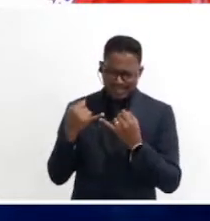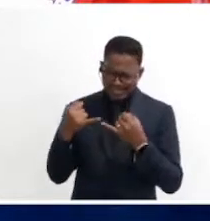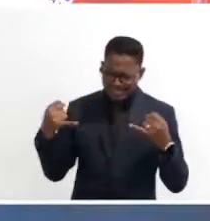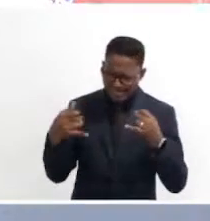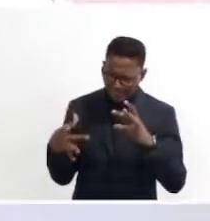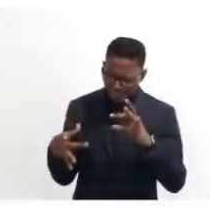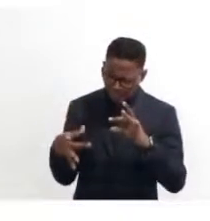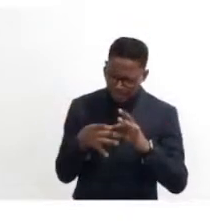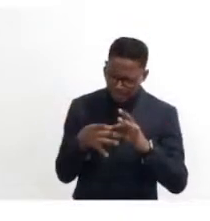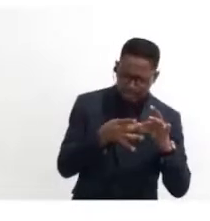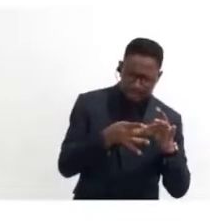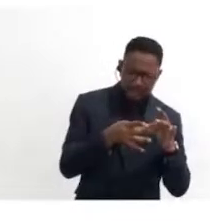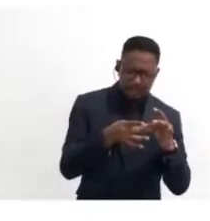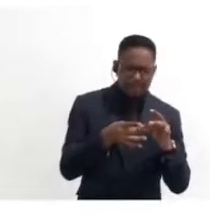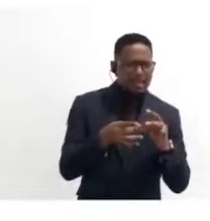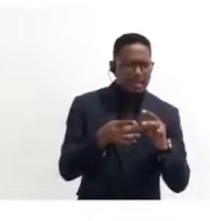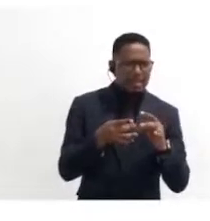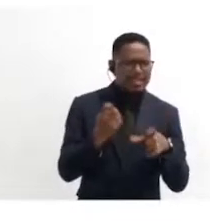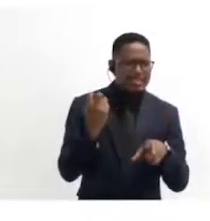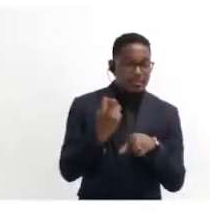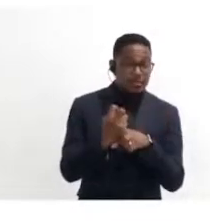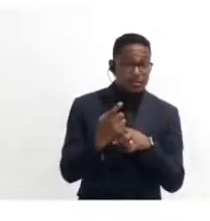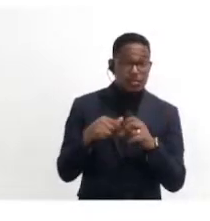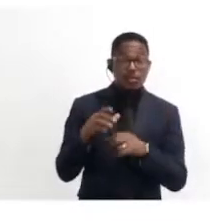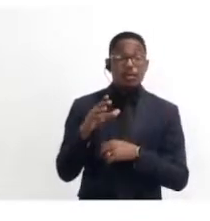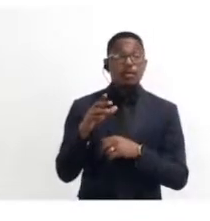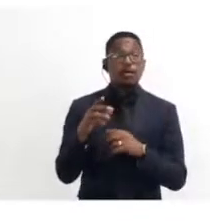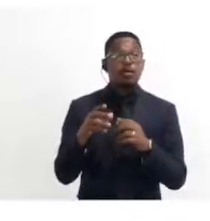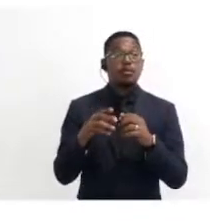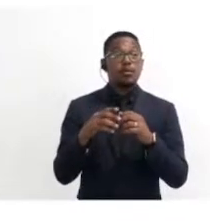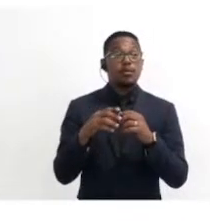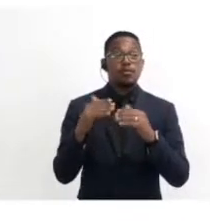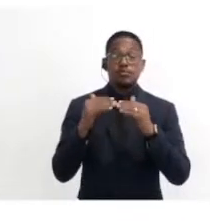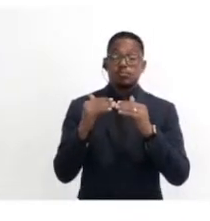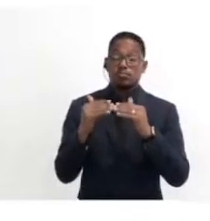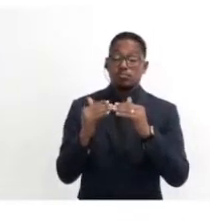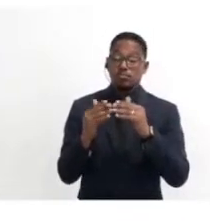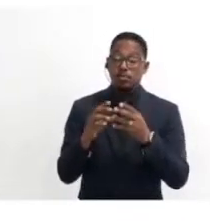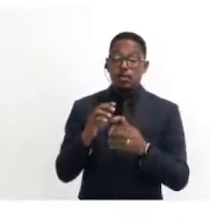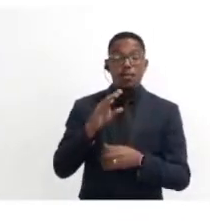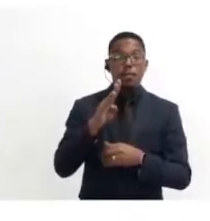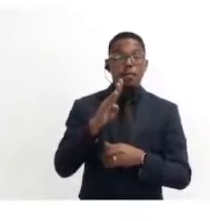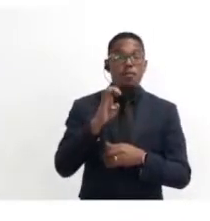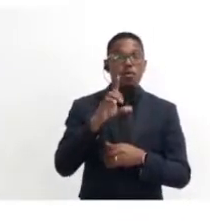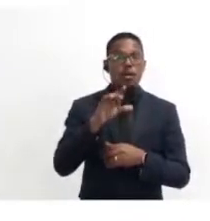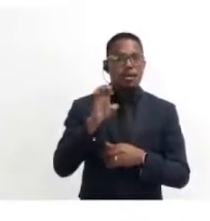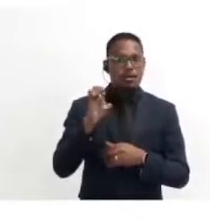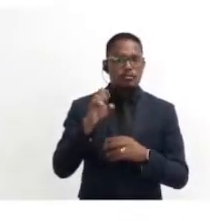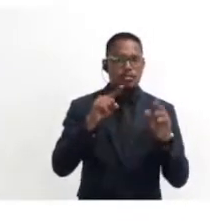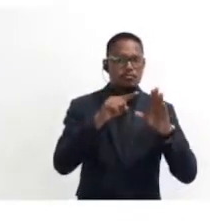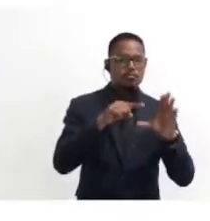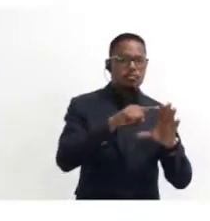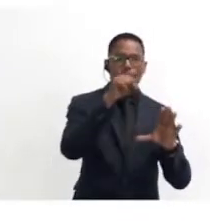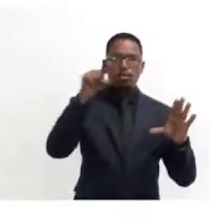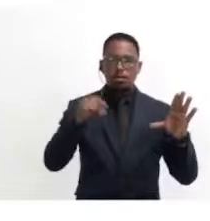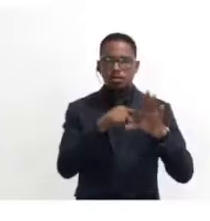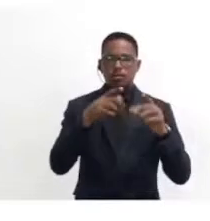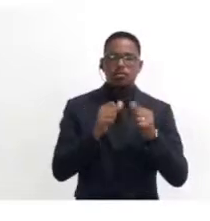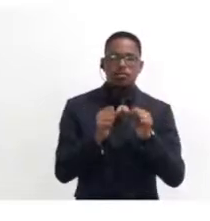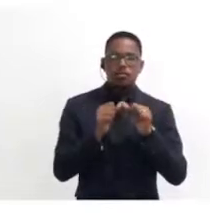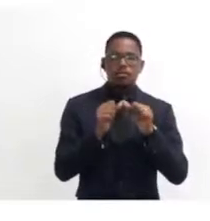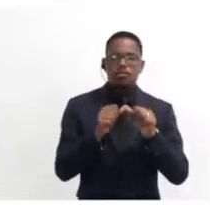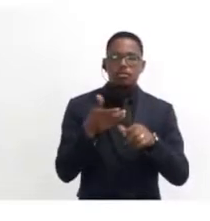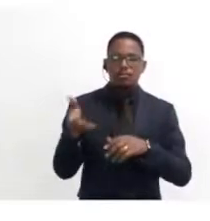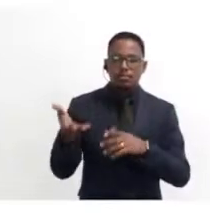it goes down. So what has been developed is something we call a reverse stitch bond.